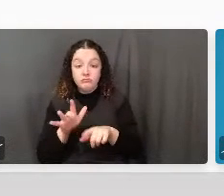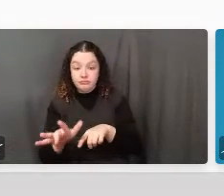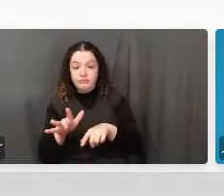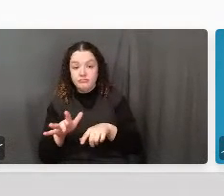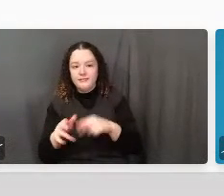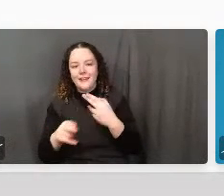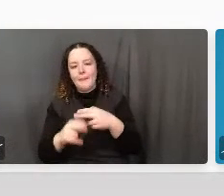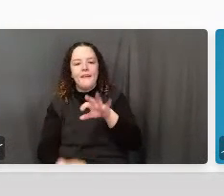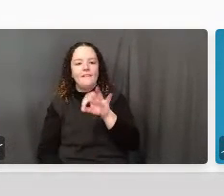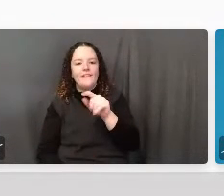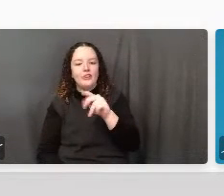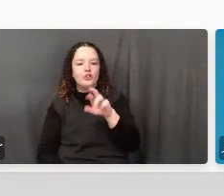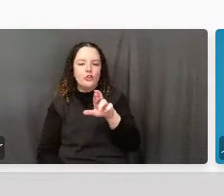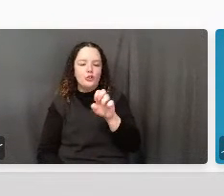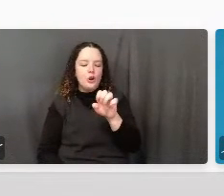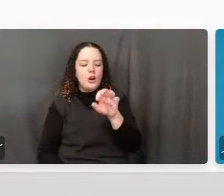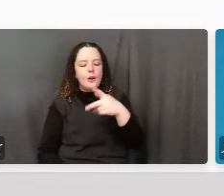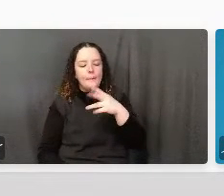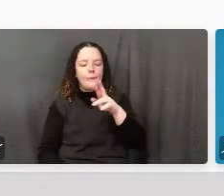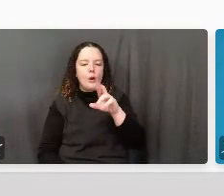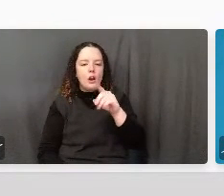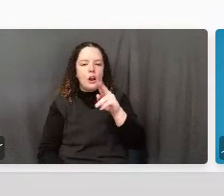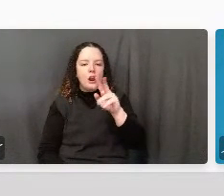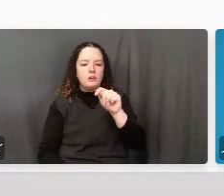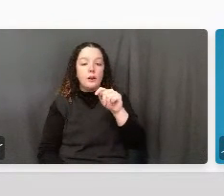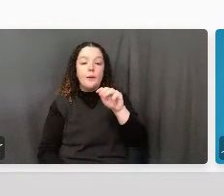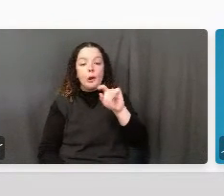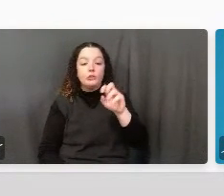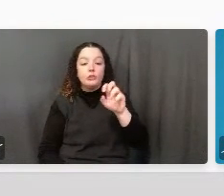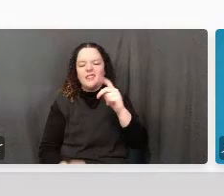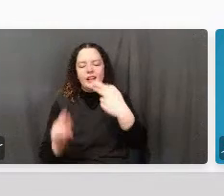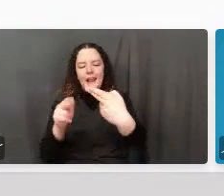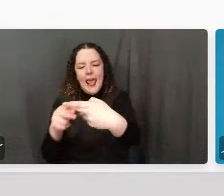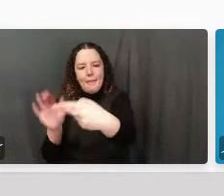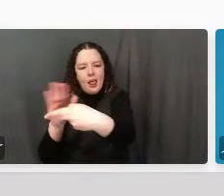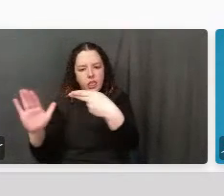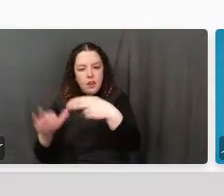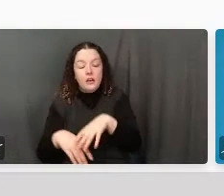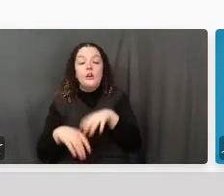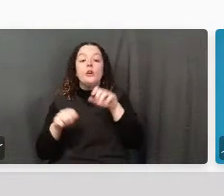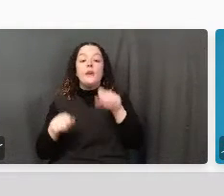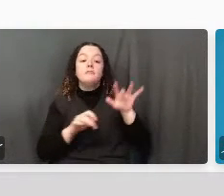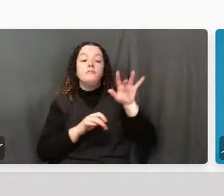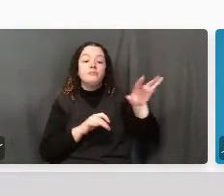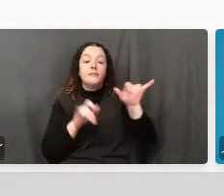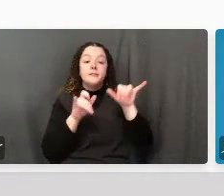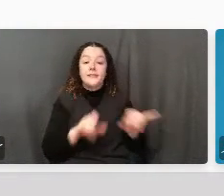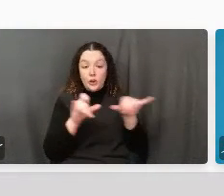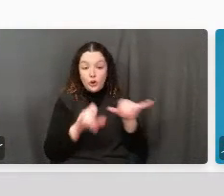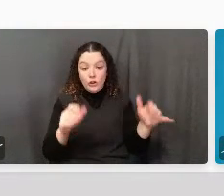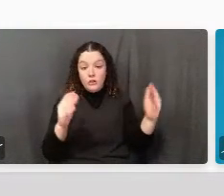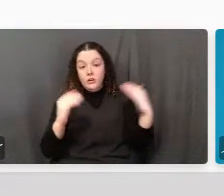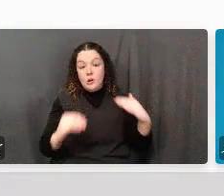template. At this point in time, you can choose if you just want to send a standard broadcast or if you do want to A/B